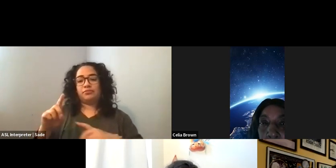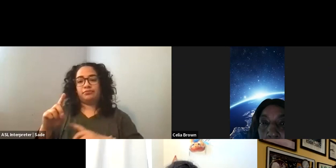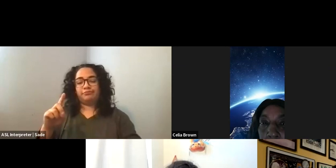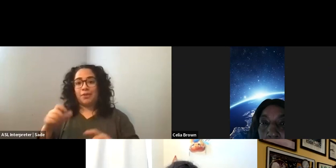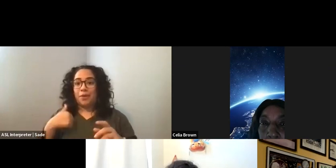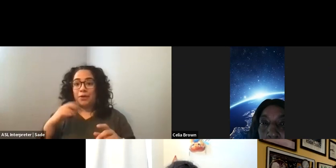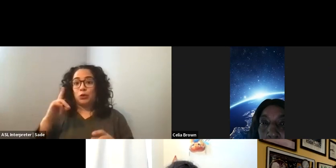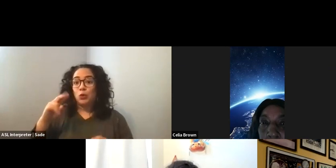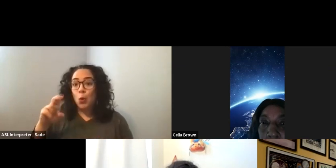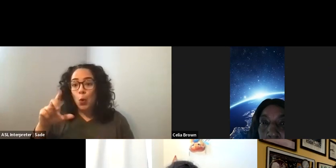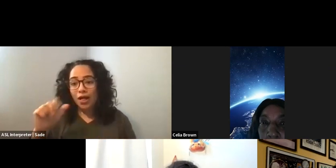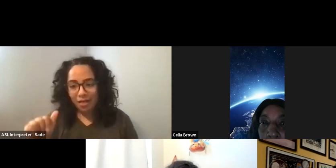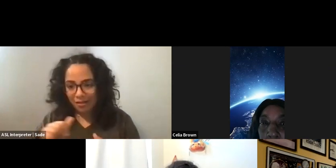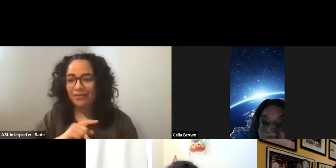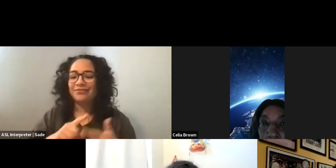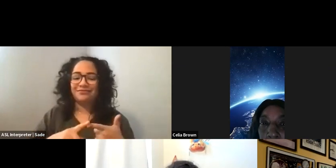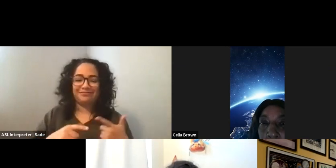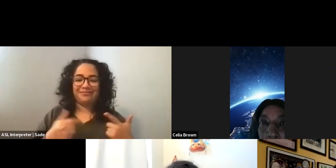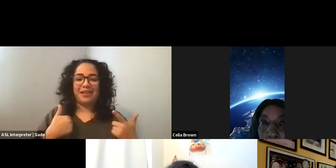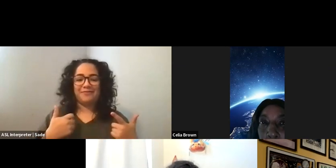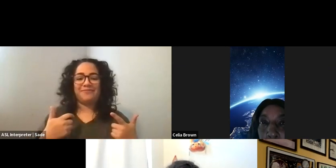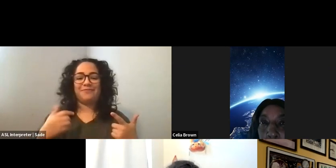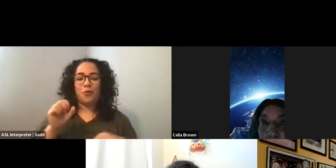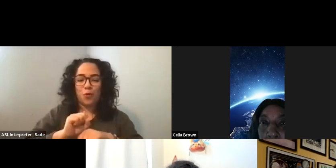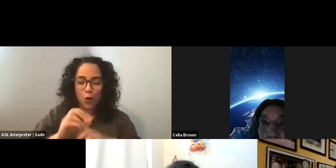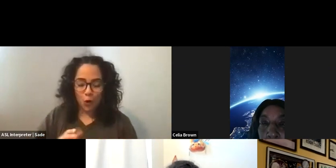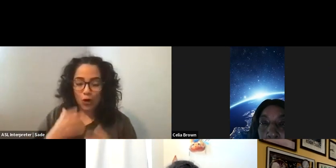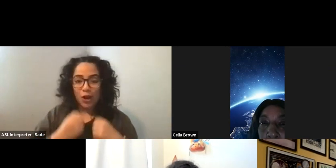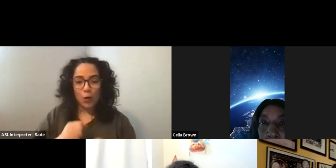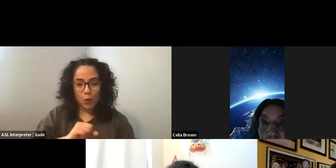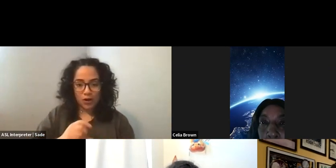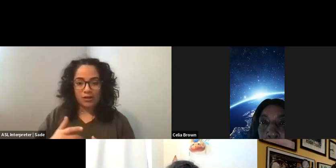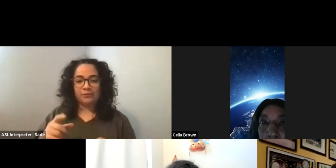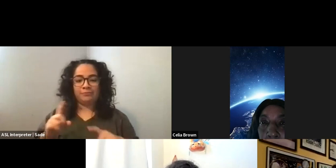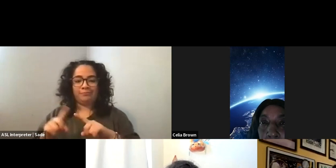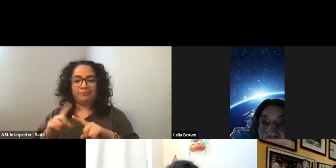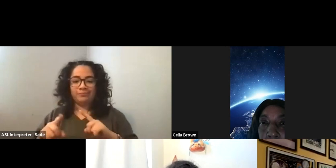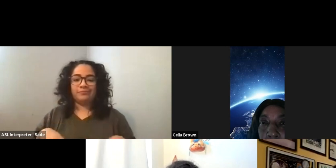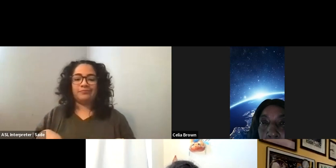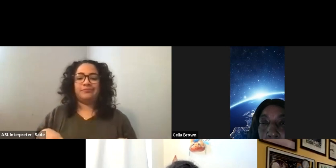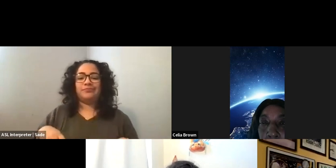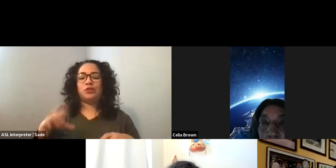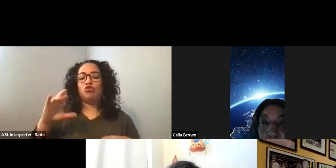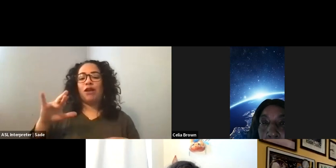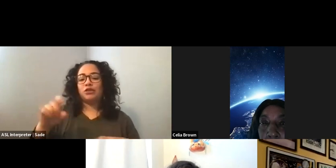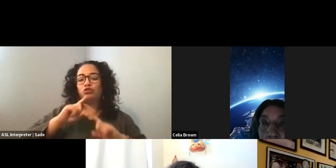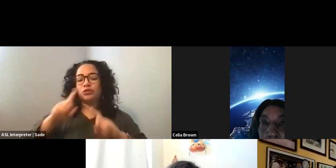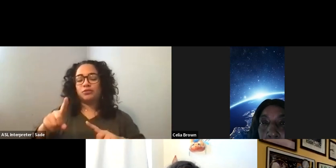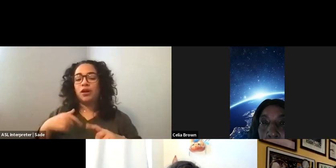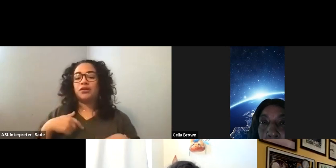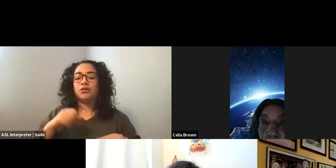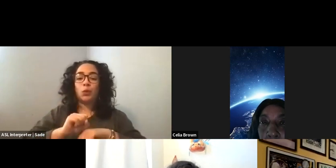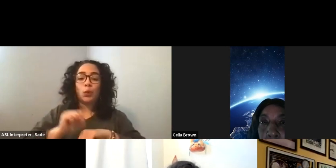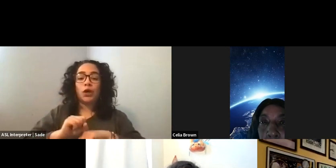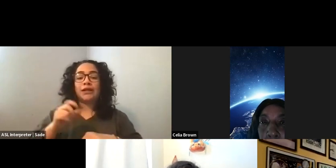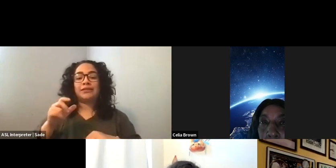have been involved in anti-carceral crisis response work, disability justice organizing, and